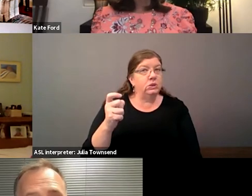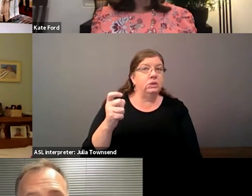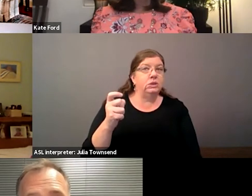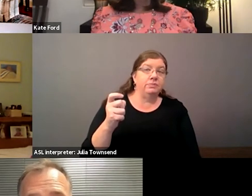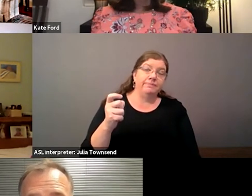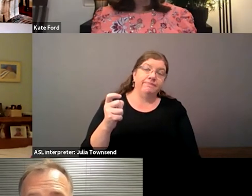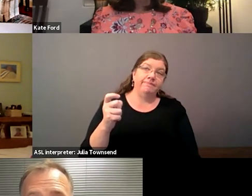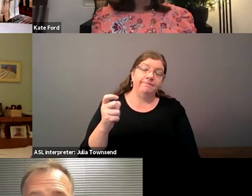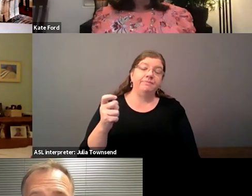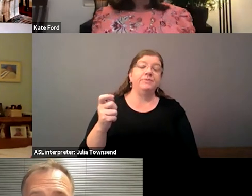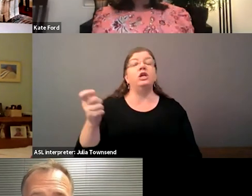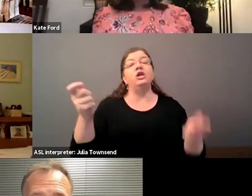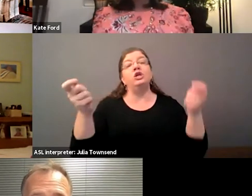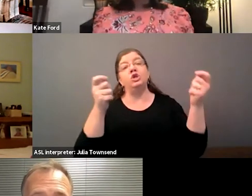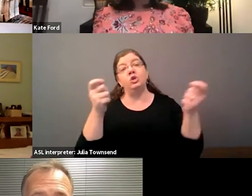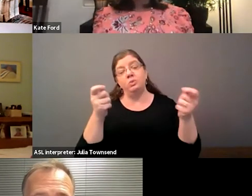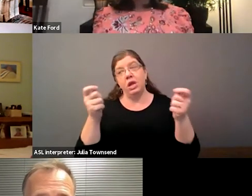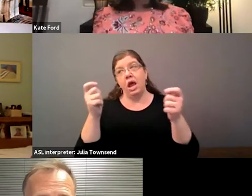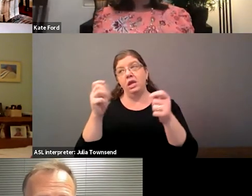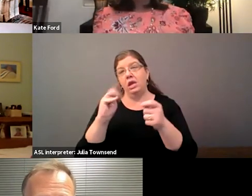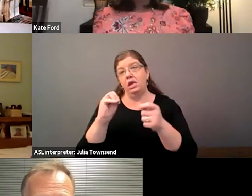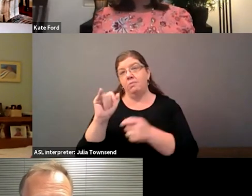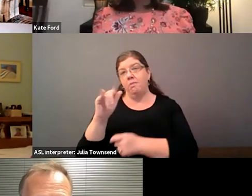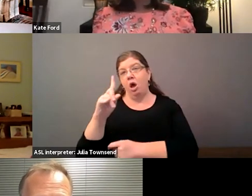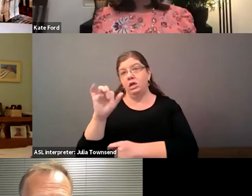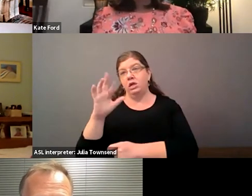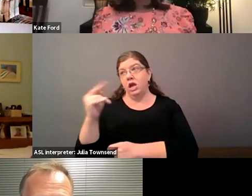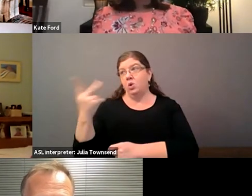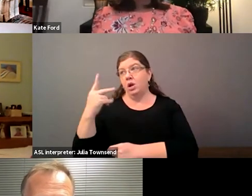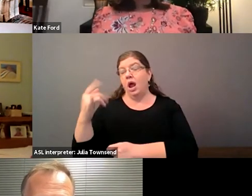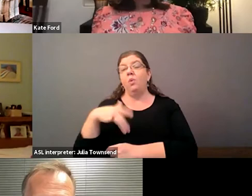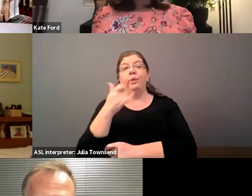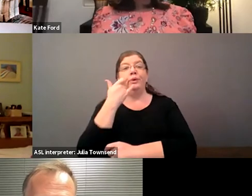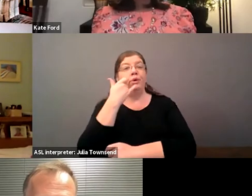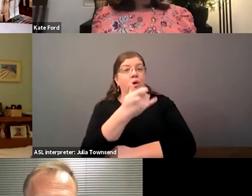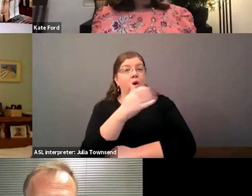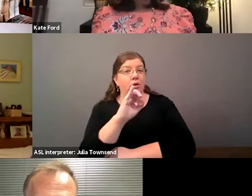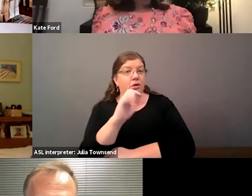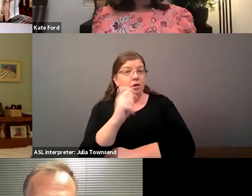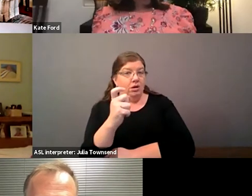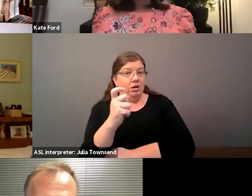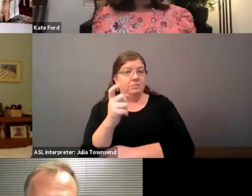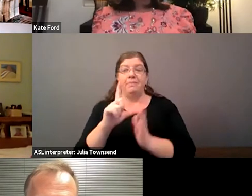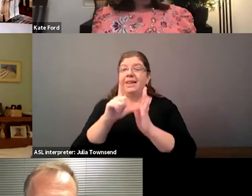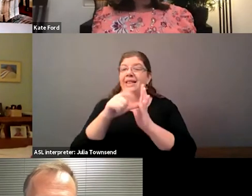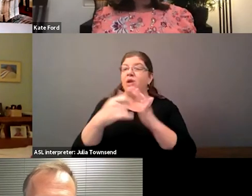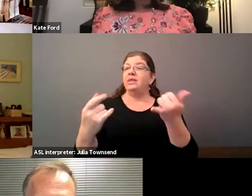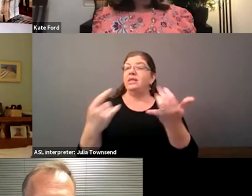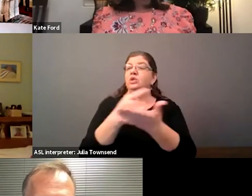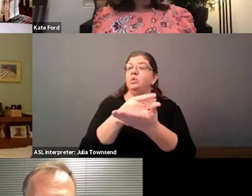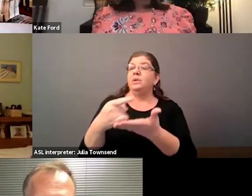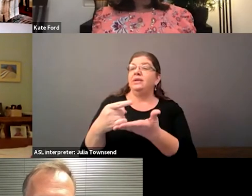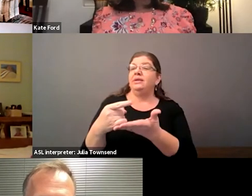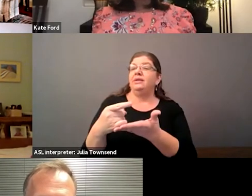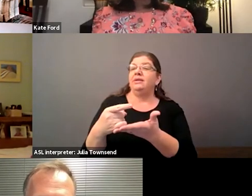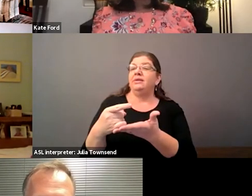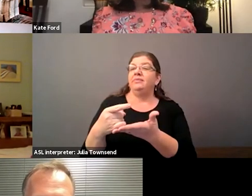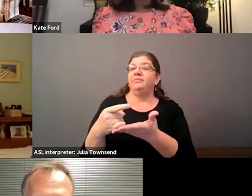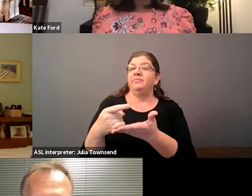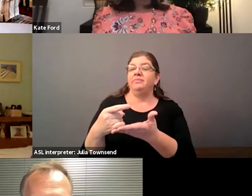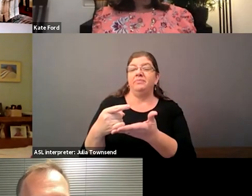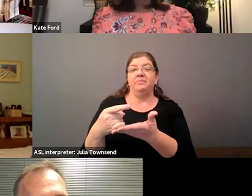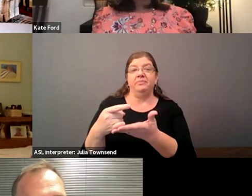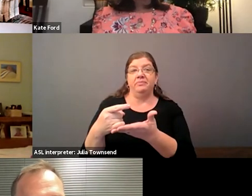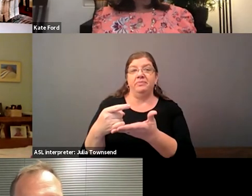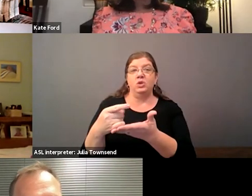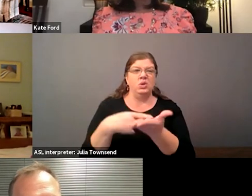superintendent maldonado and i are going to have a call with cox uh possibly later this week or early next week to discuss some of